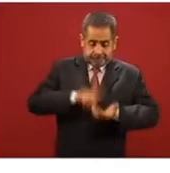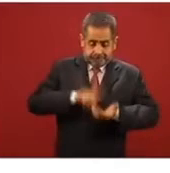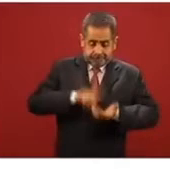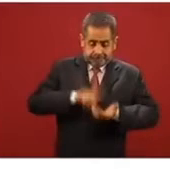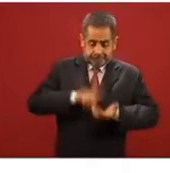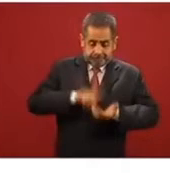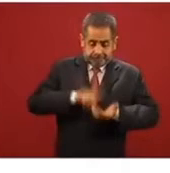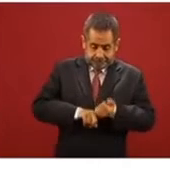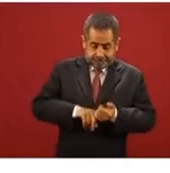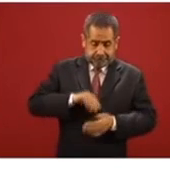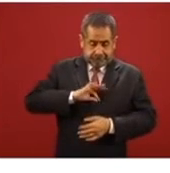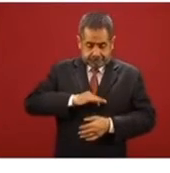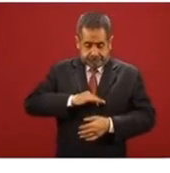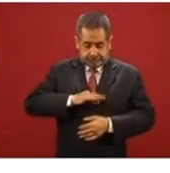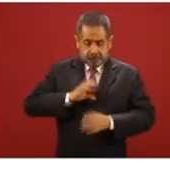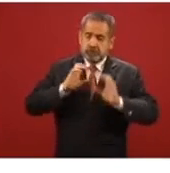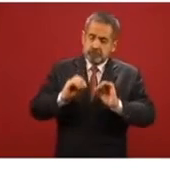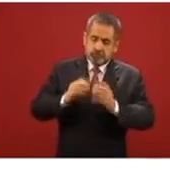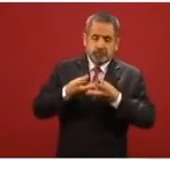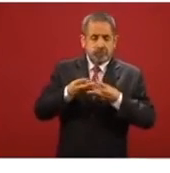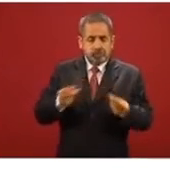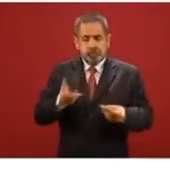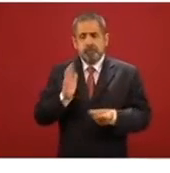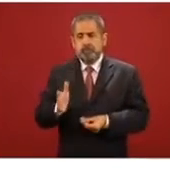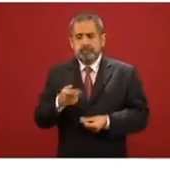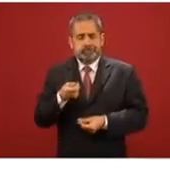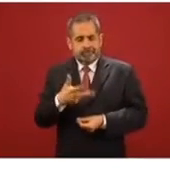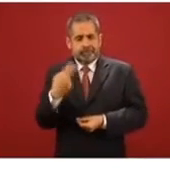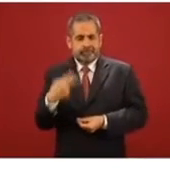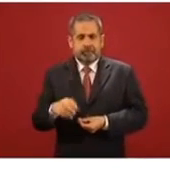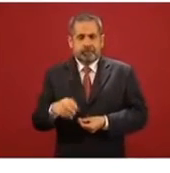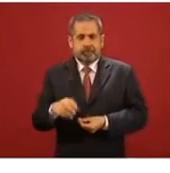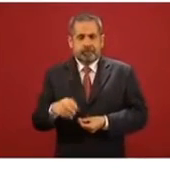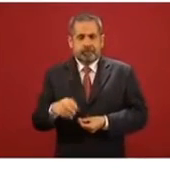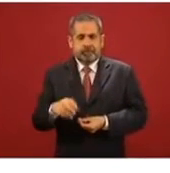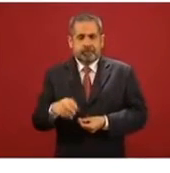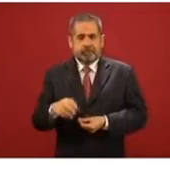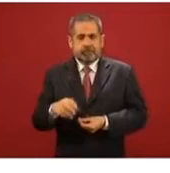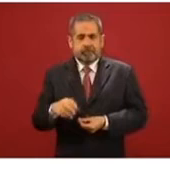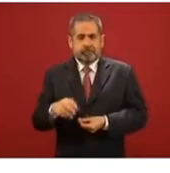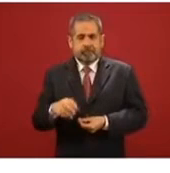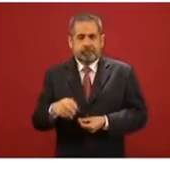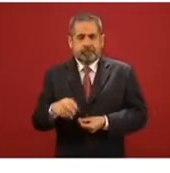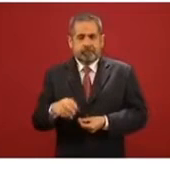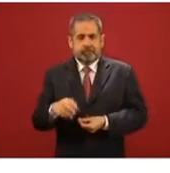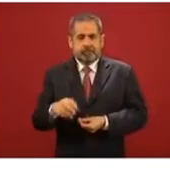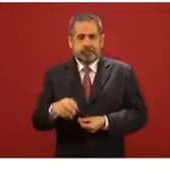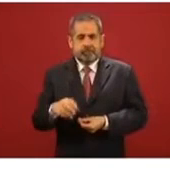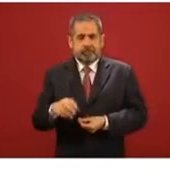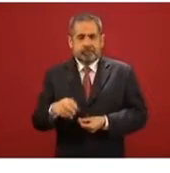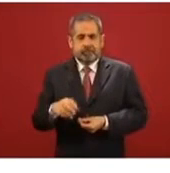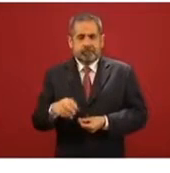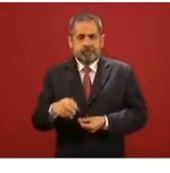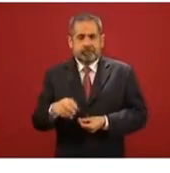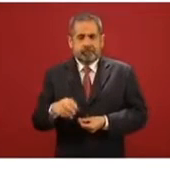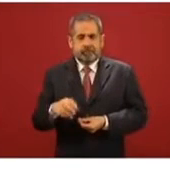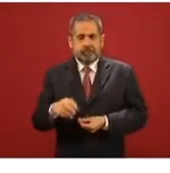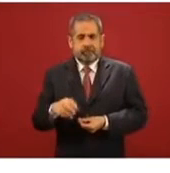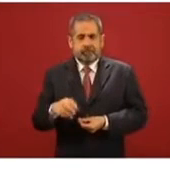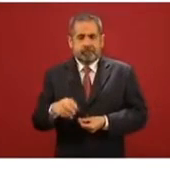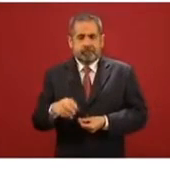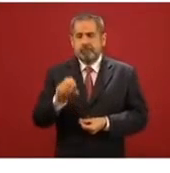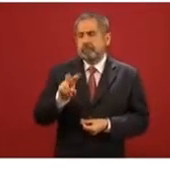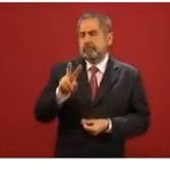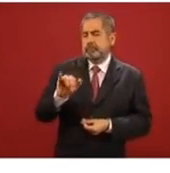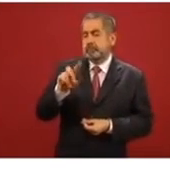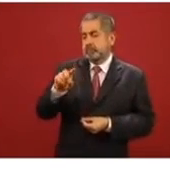infirmity or illness la enfermedad por el nuevo coronavirus 2019. with the new coronavirus of